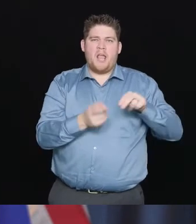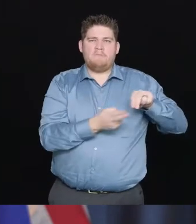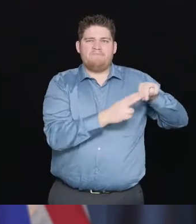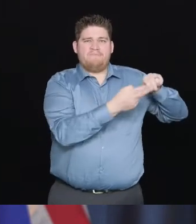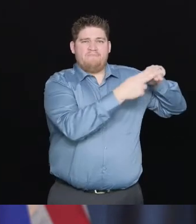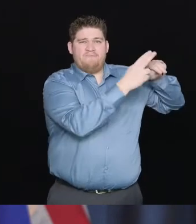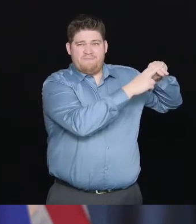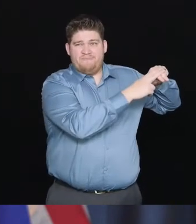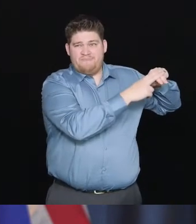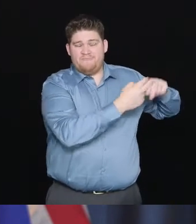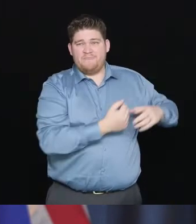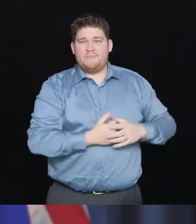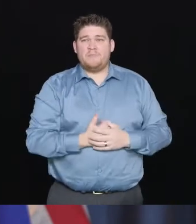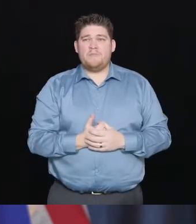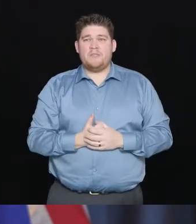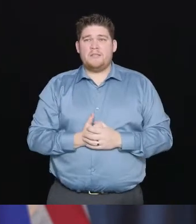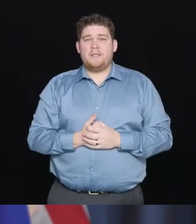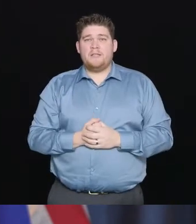on hospitals?